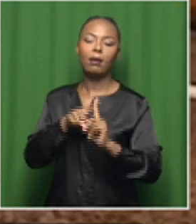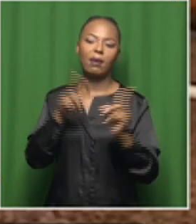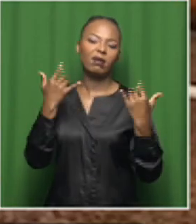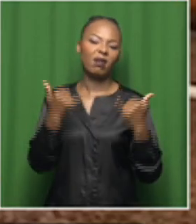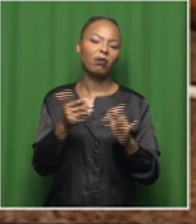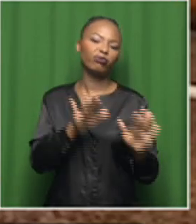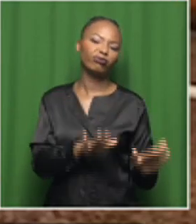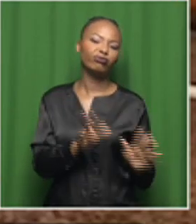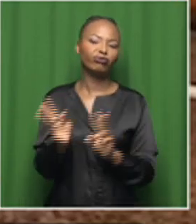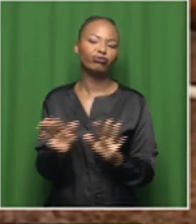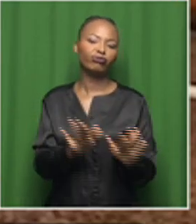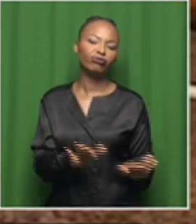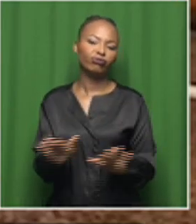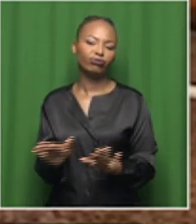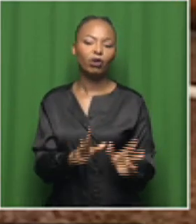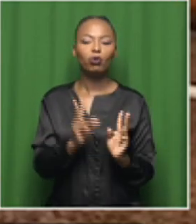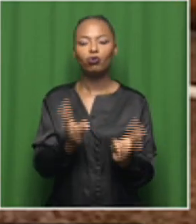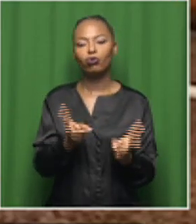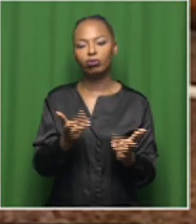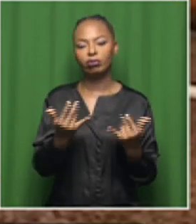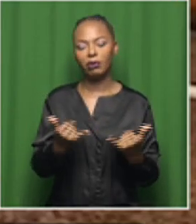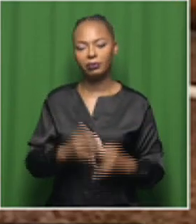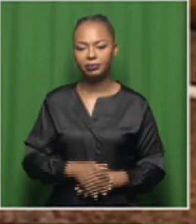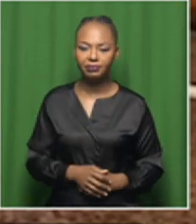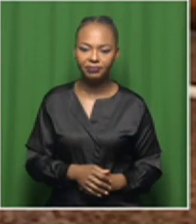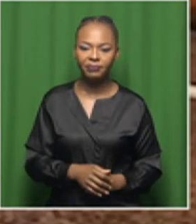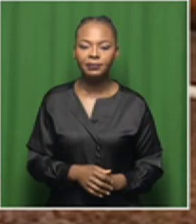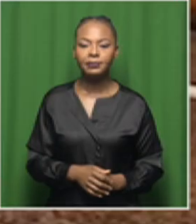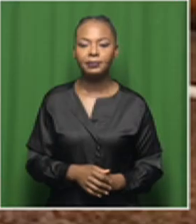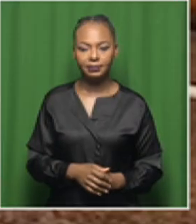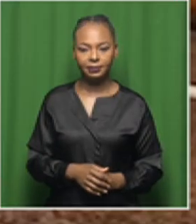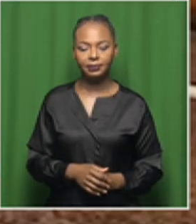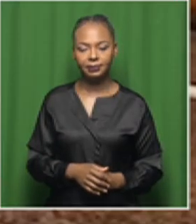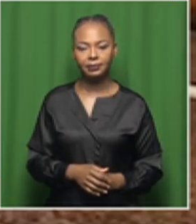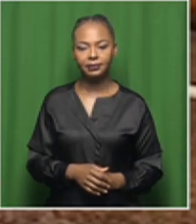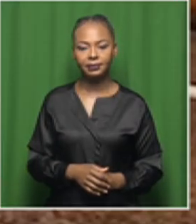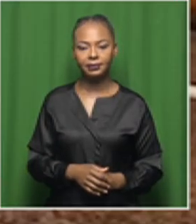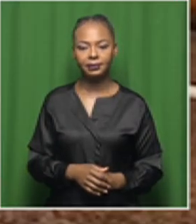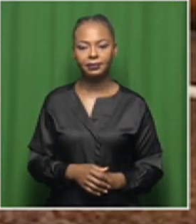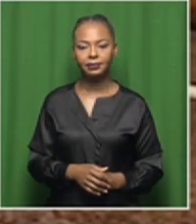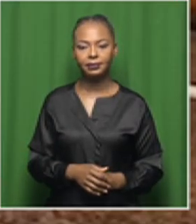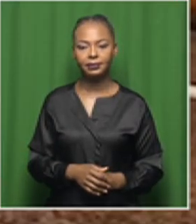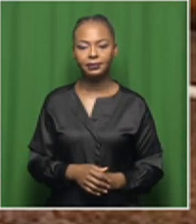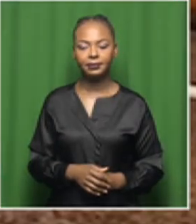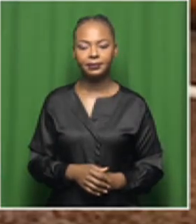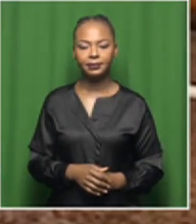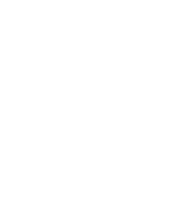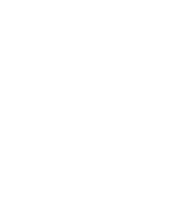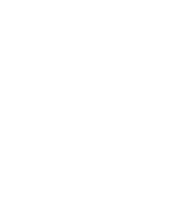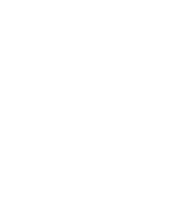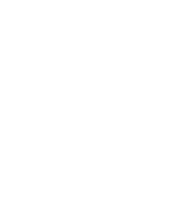into Cape Town. Volume's generally light. All right, a quick break and we're back with more of your favorites. Stay with us on Morning Live.